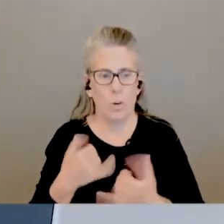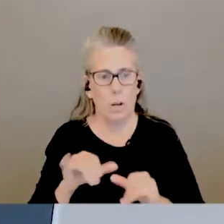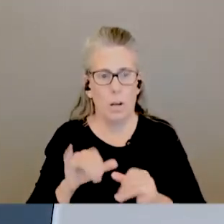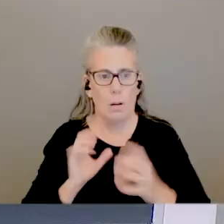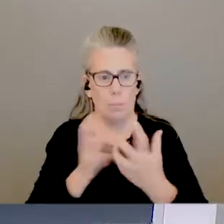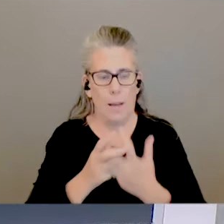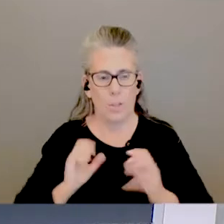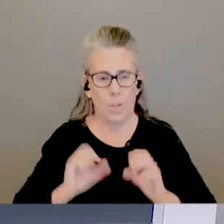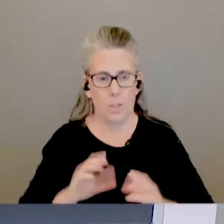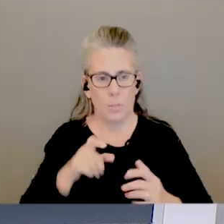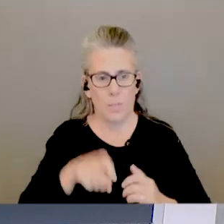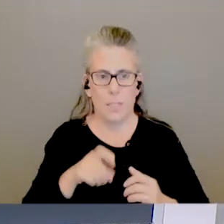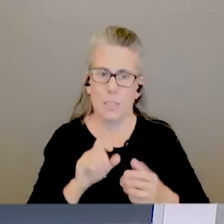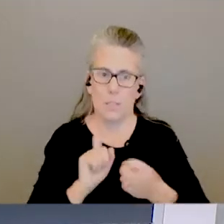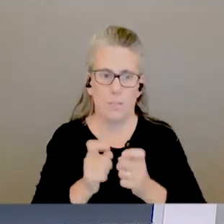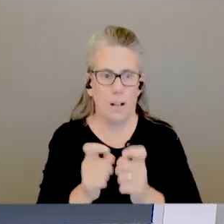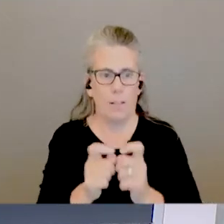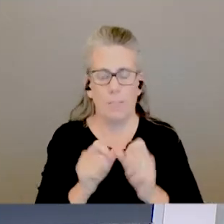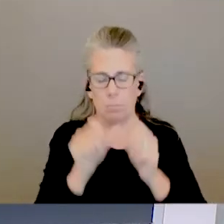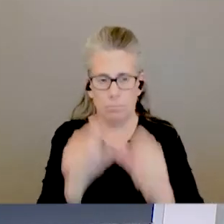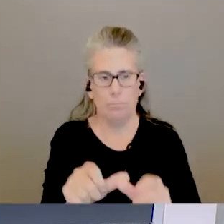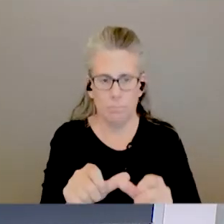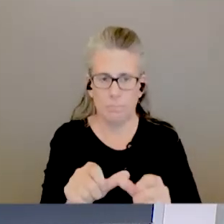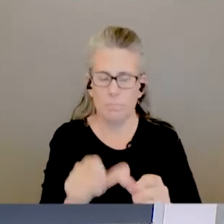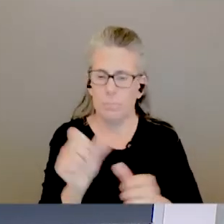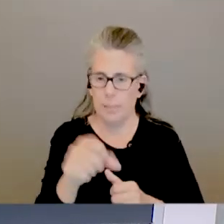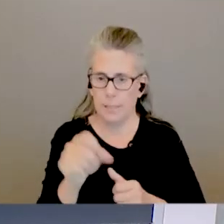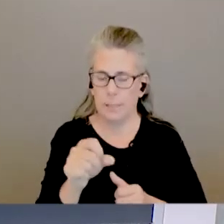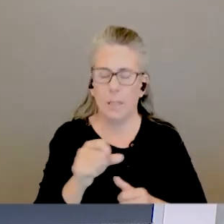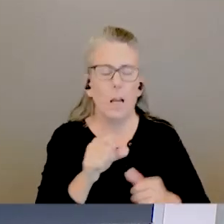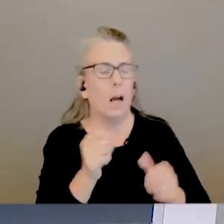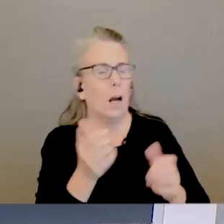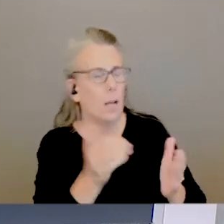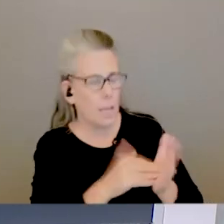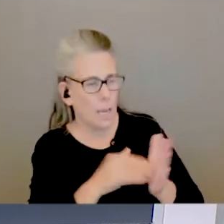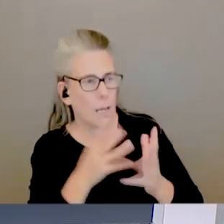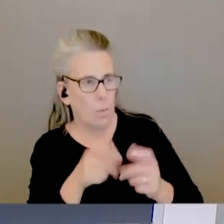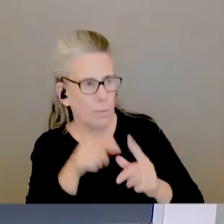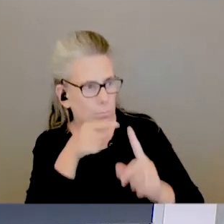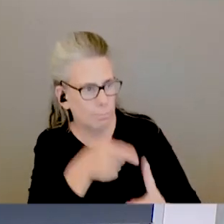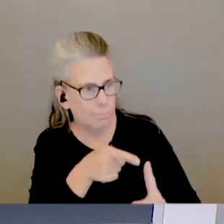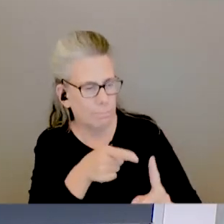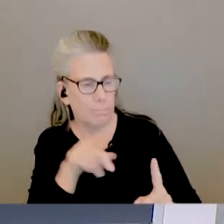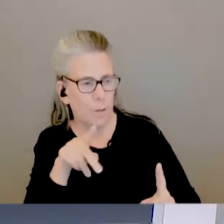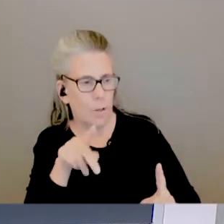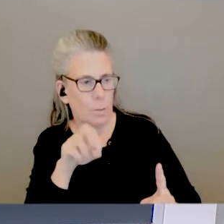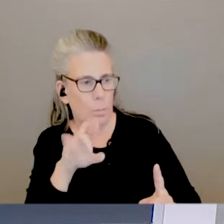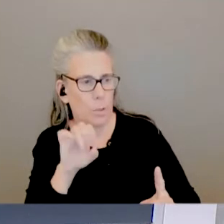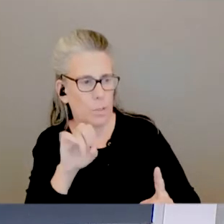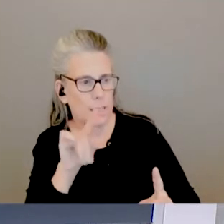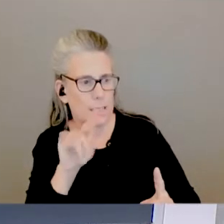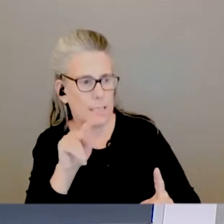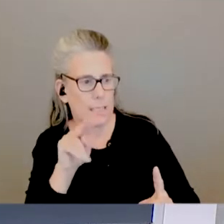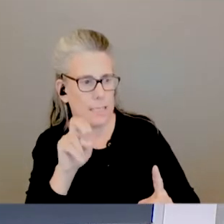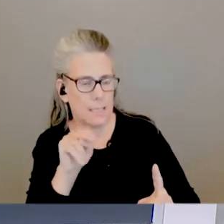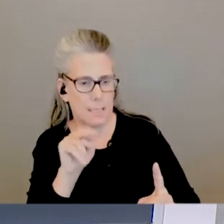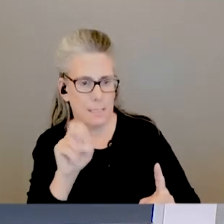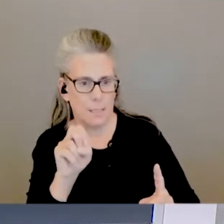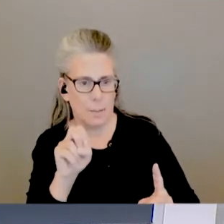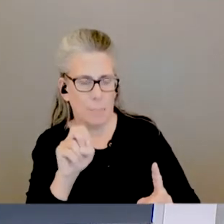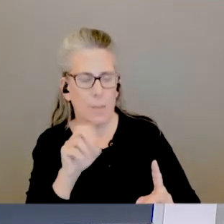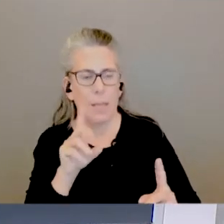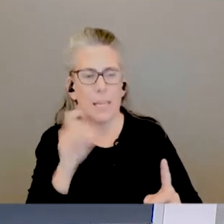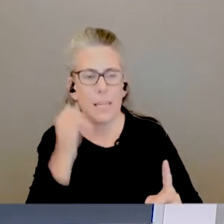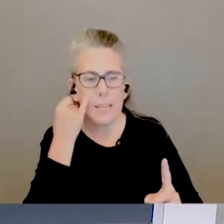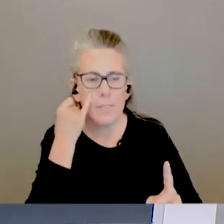Now, I want to go back to the persistence layer because this is something that I'm just personally fascinated by. You mentioned, so you have DynamoDB,